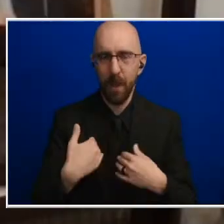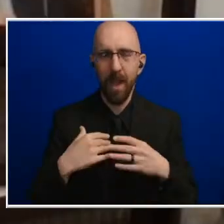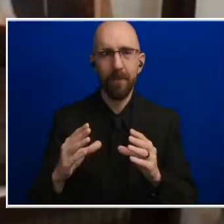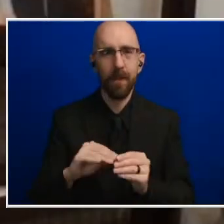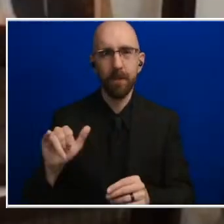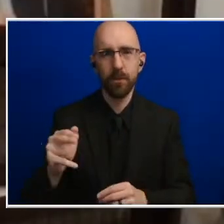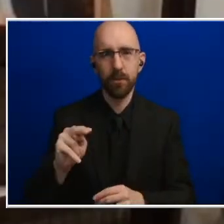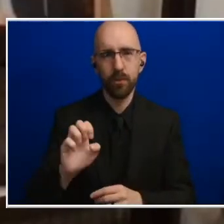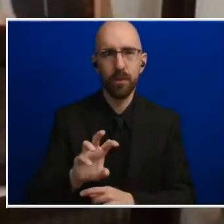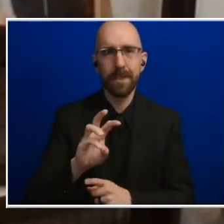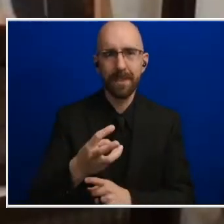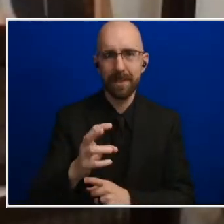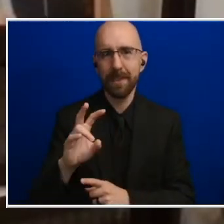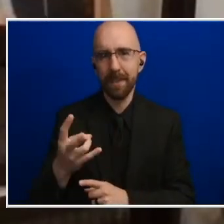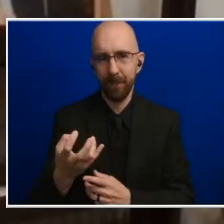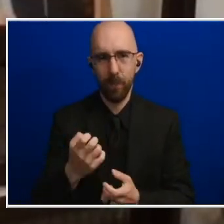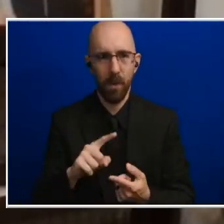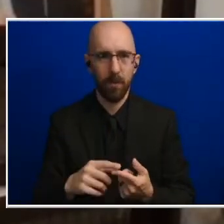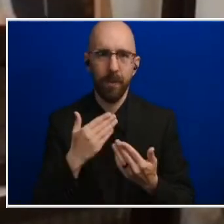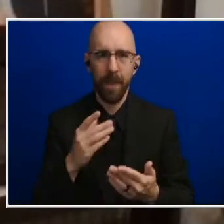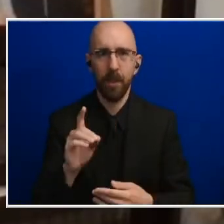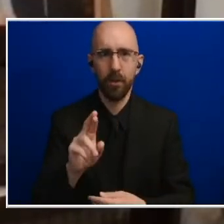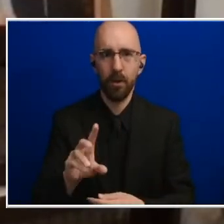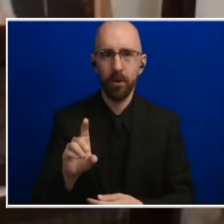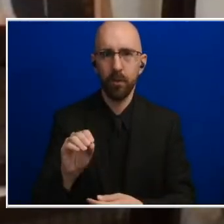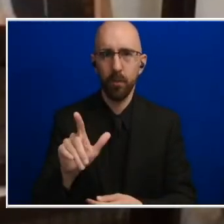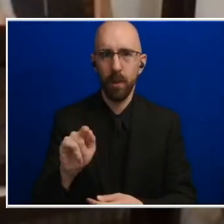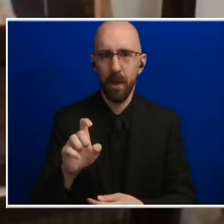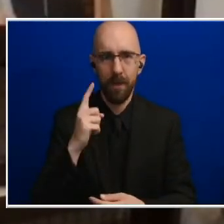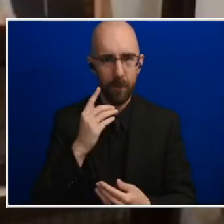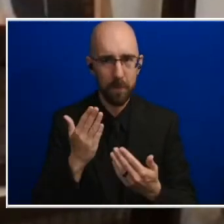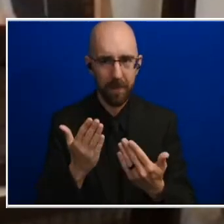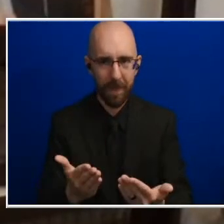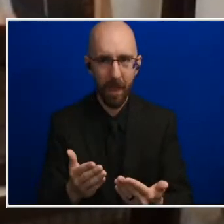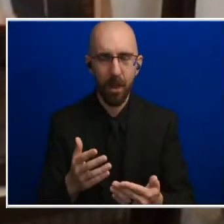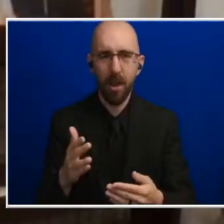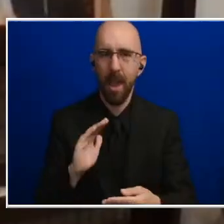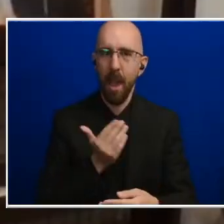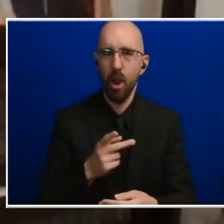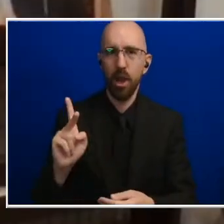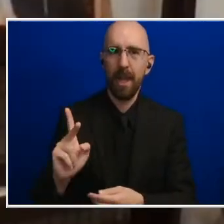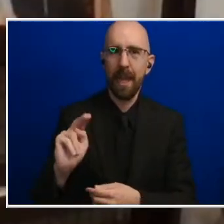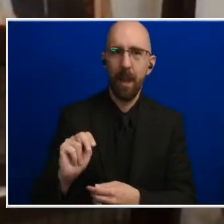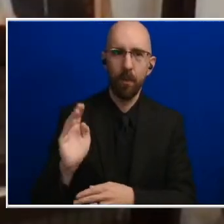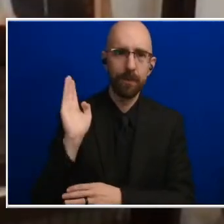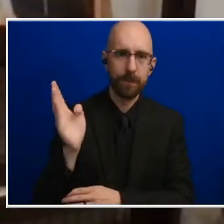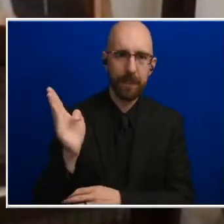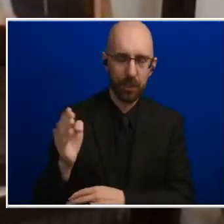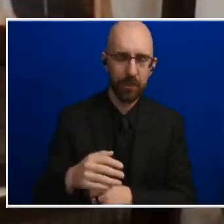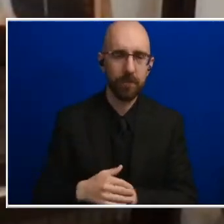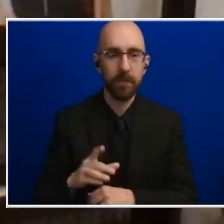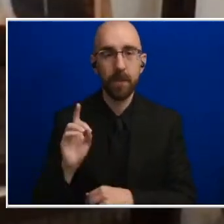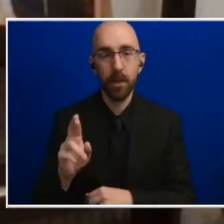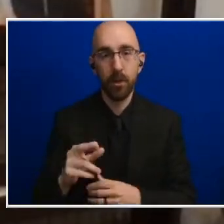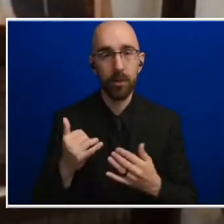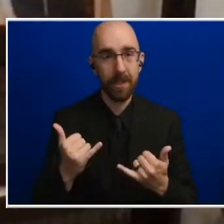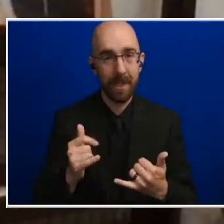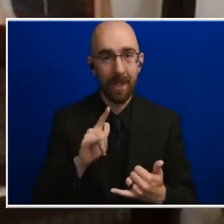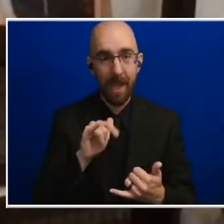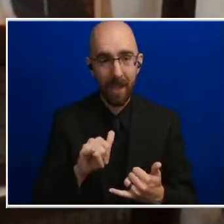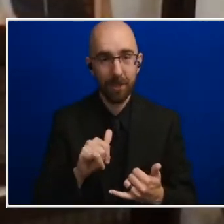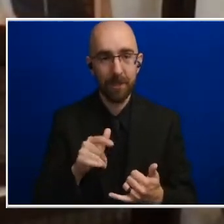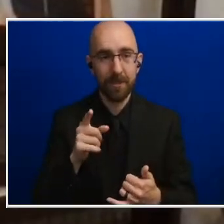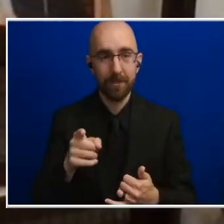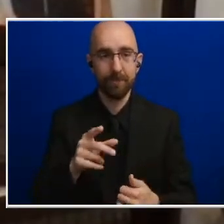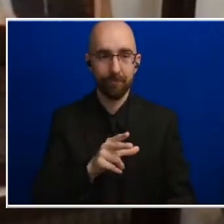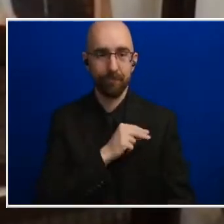and I just want to say thank you to Dr. Doolittle for being there and being our keynote speaker. And then Dr. Doolittle today is actually wearing, on his lapel, is wearing